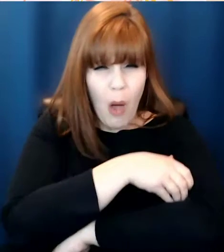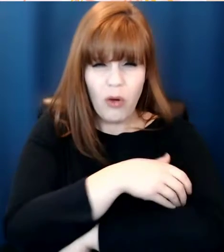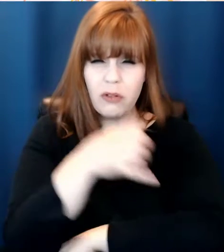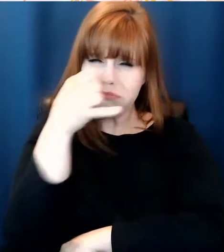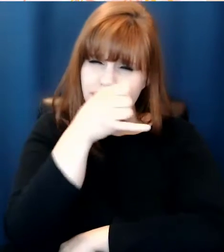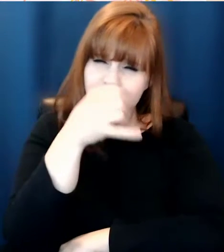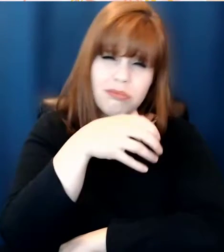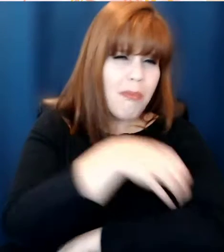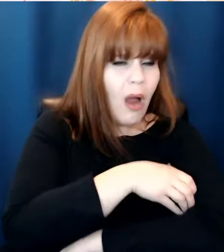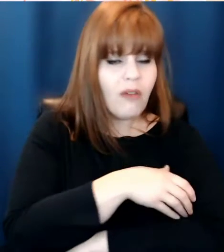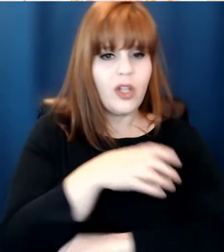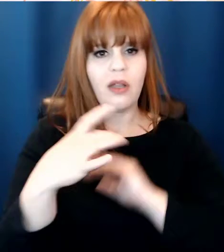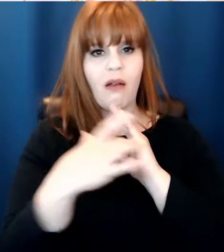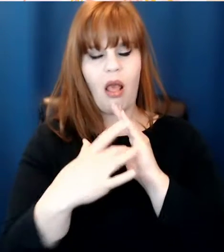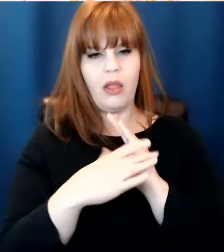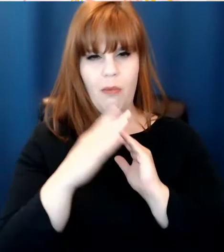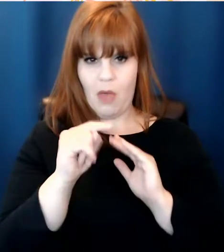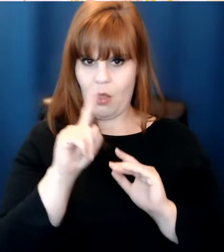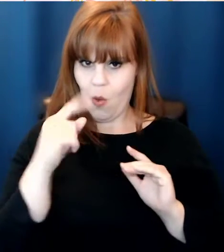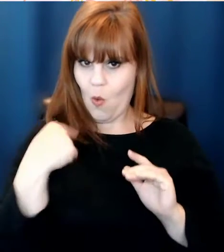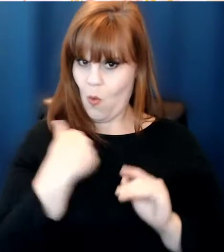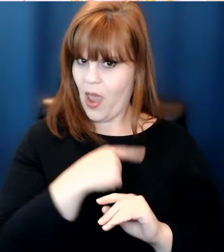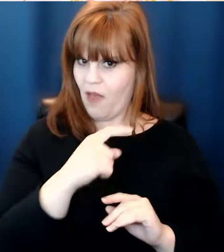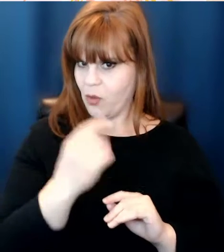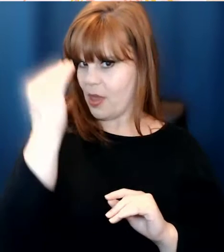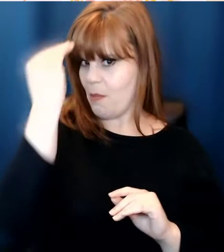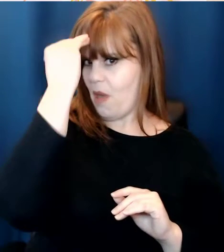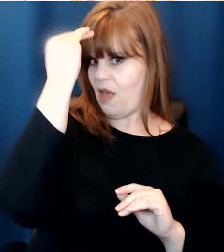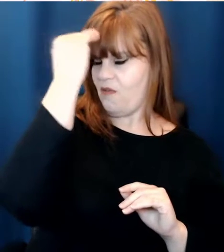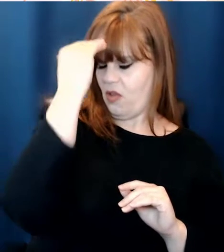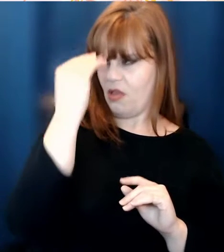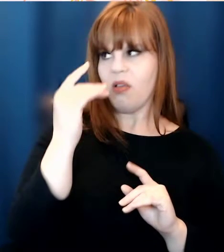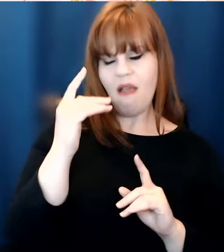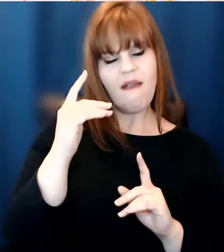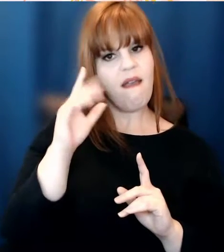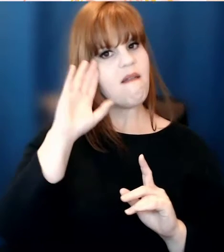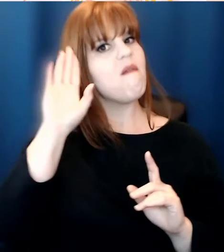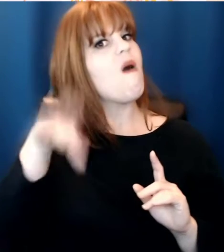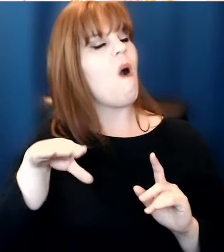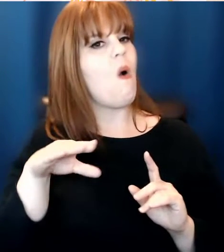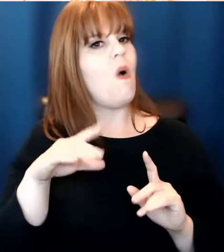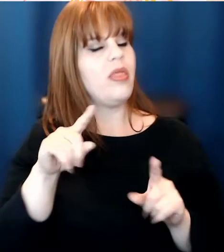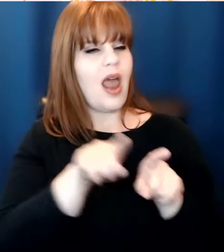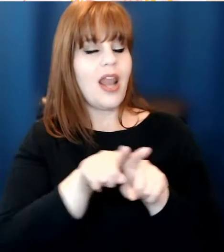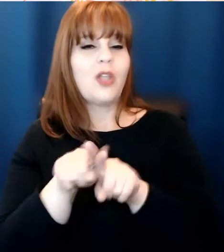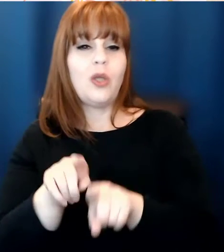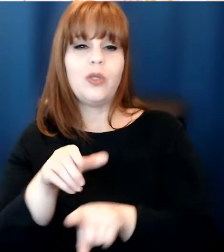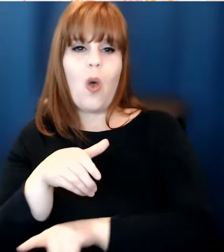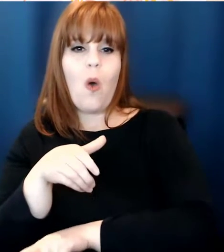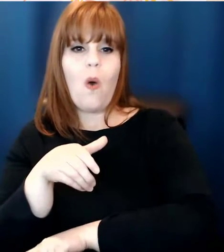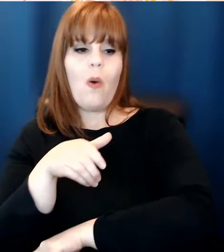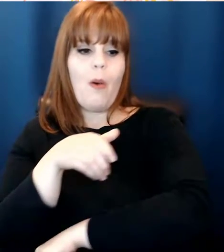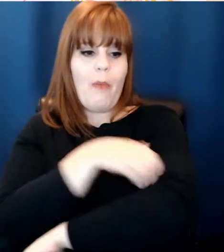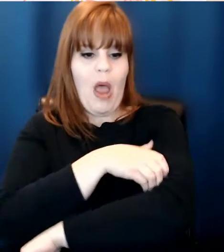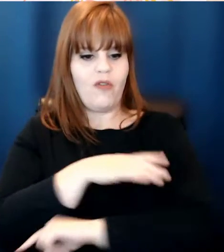but we also have to be mindful that it's an incredibly powerful technology and make sure, from an ethical